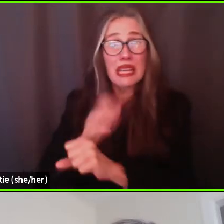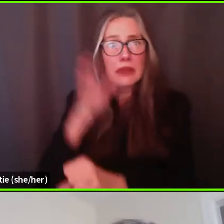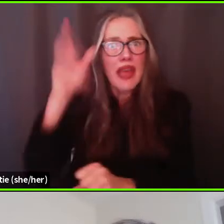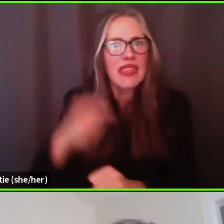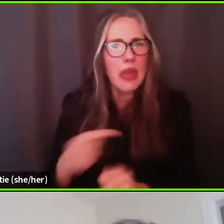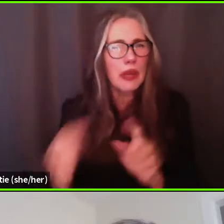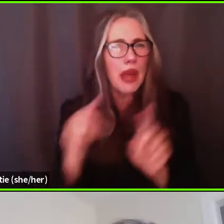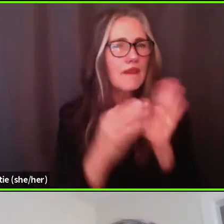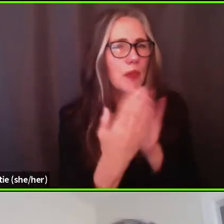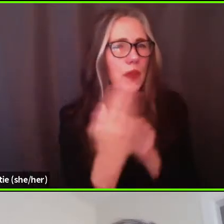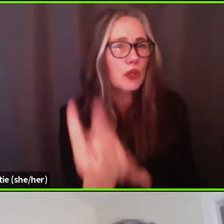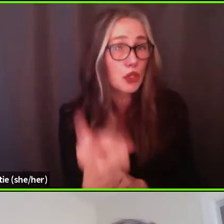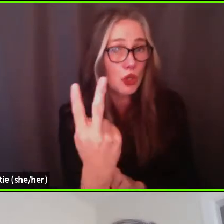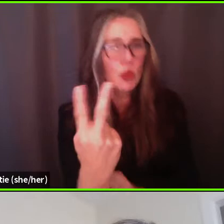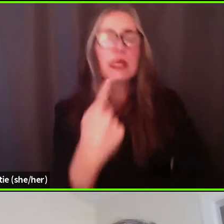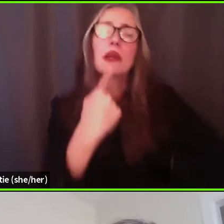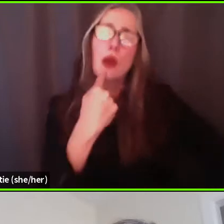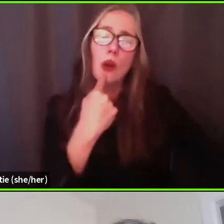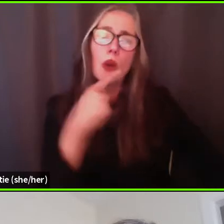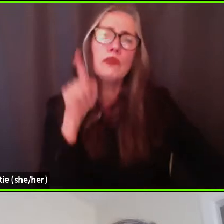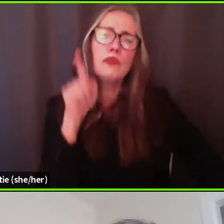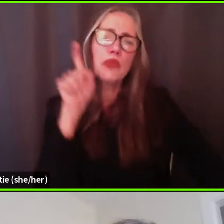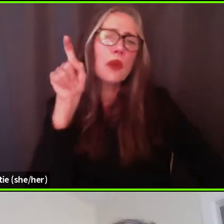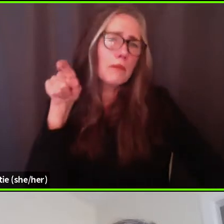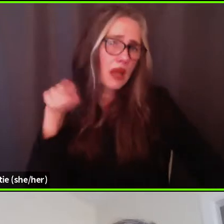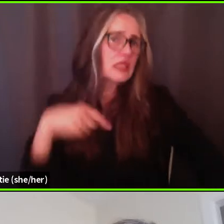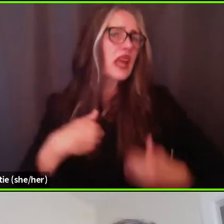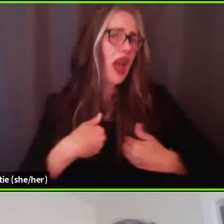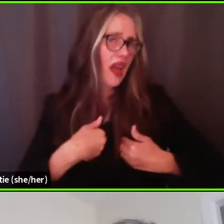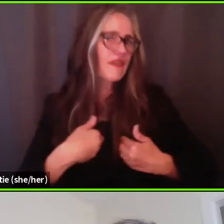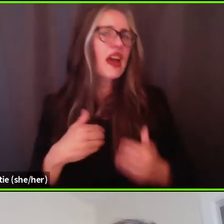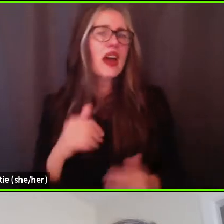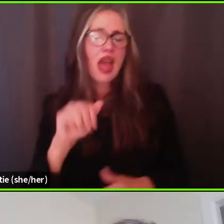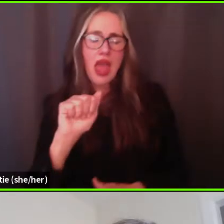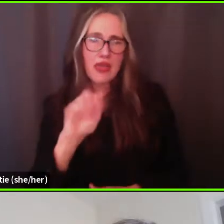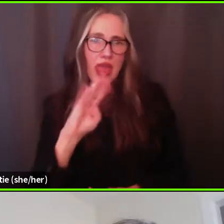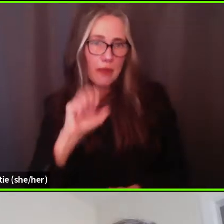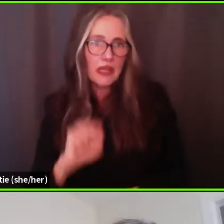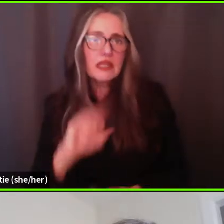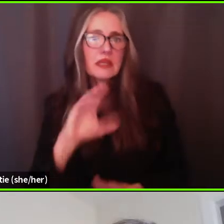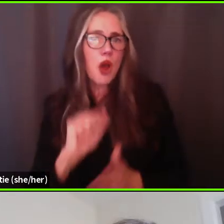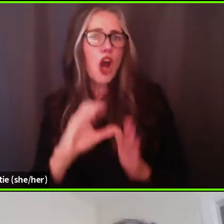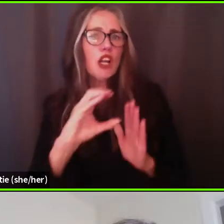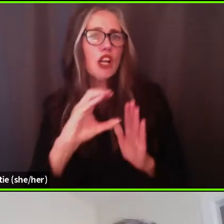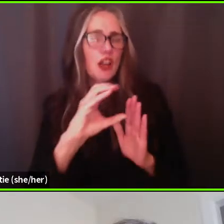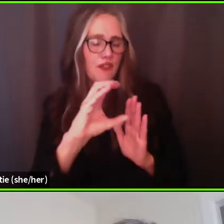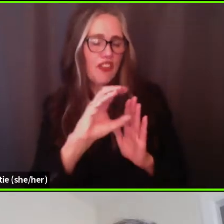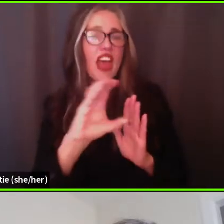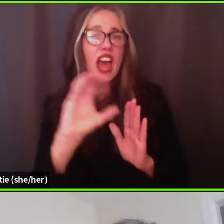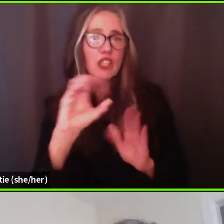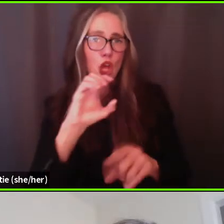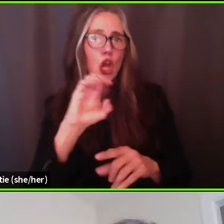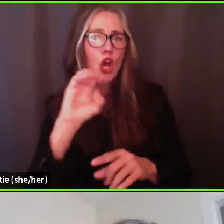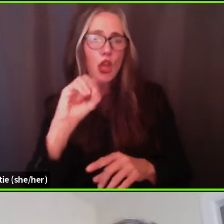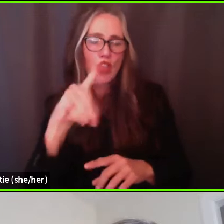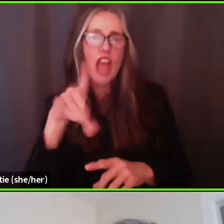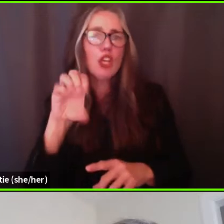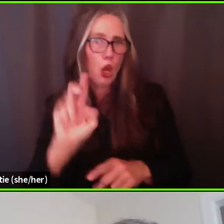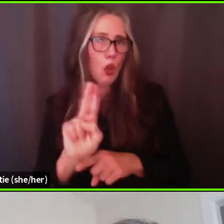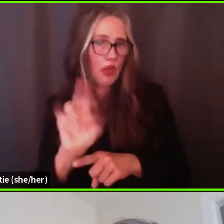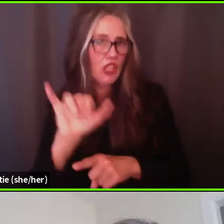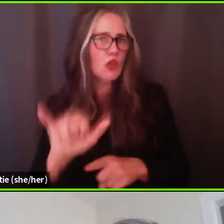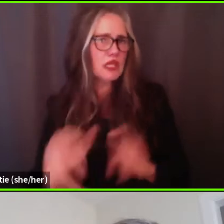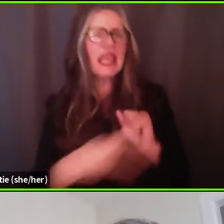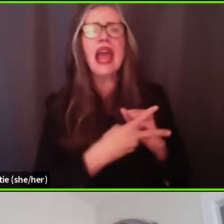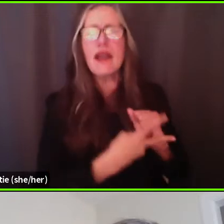was saying that they must retain the ableist eugenesis elements of the code that they used for termination of parental rights and on the other side